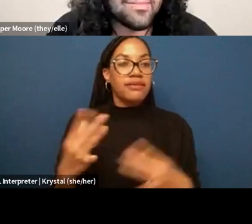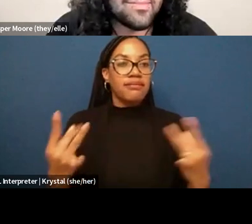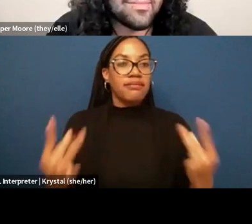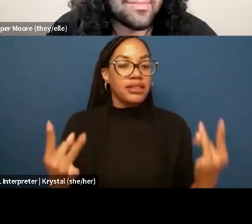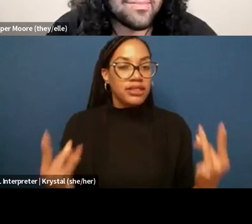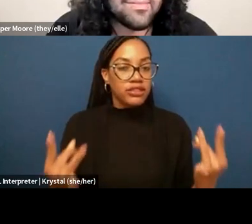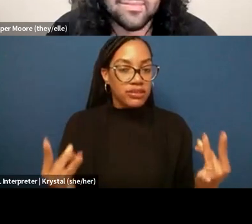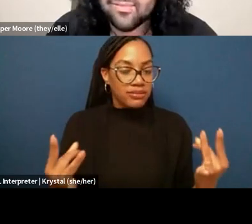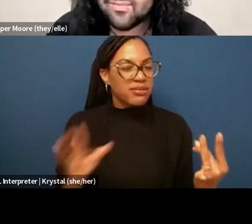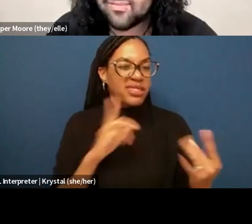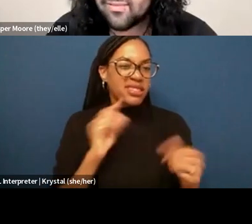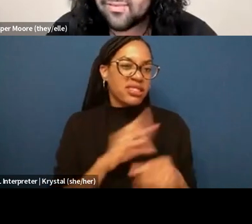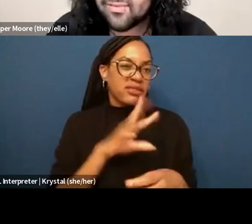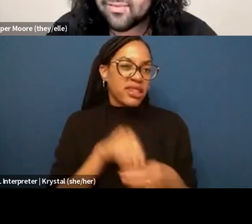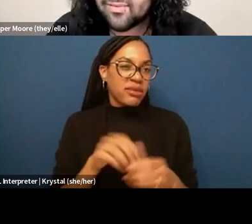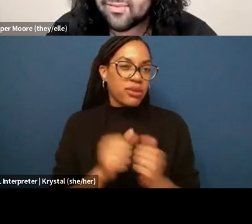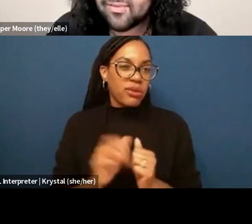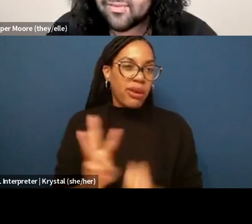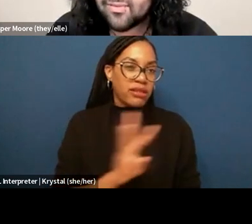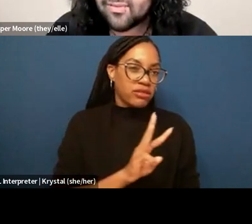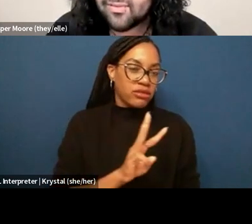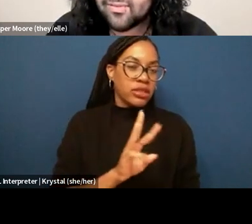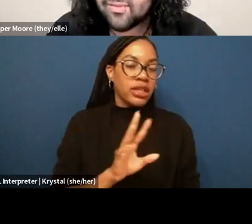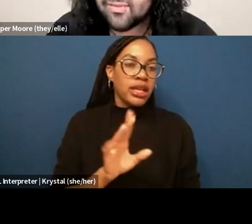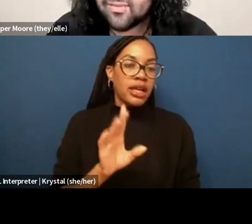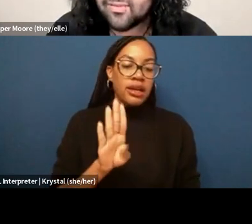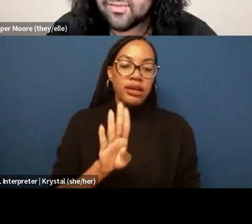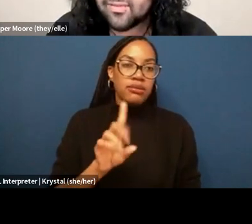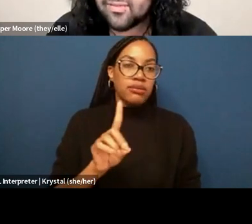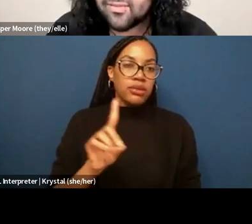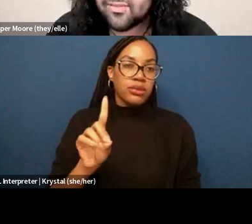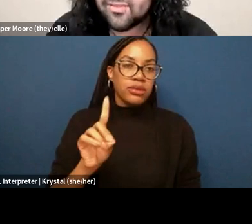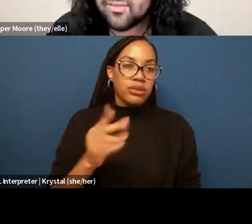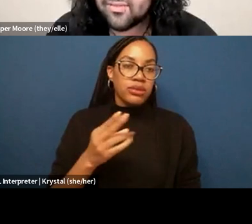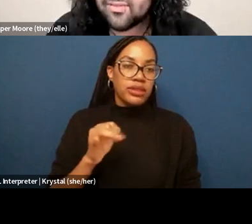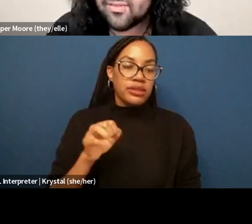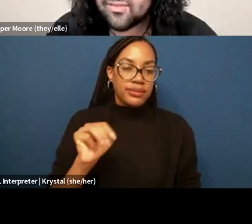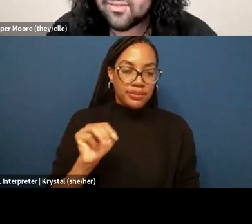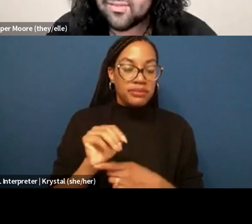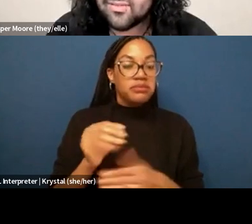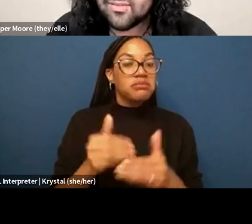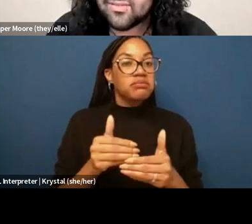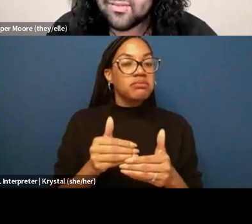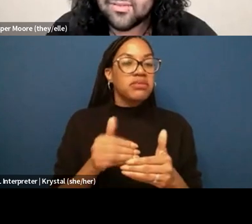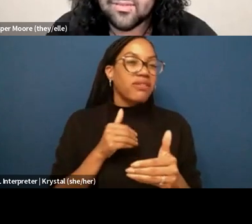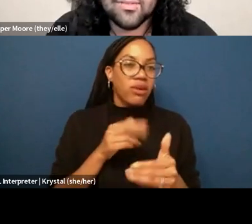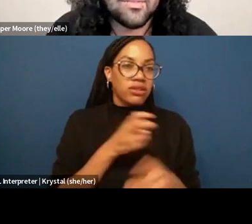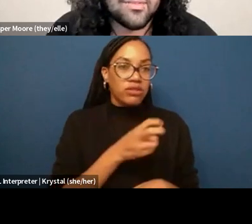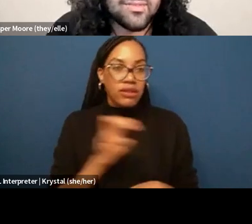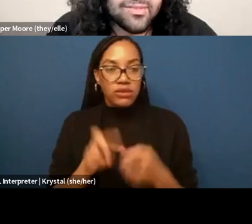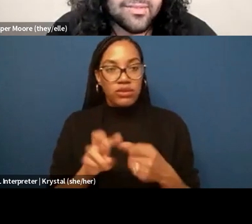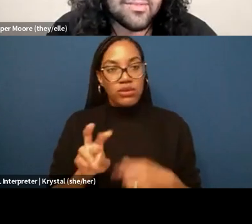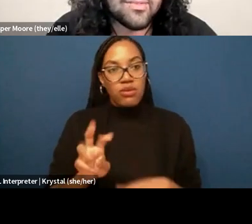the practice of faith traditions before it really transferred to the West with much more emphasis on